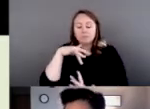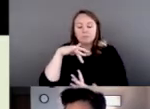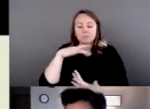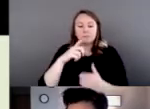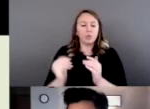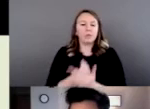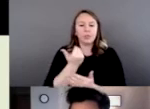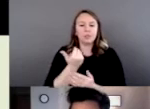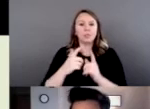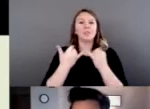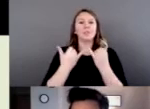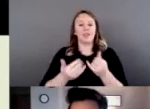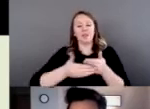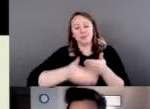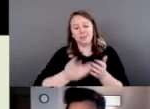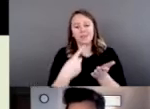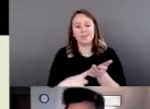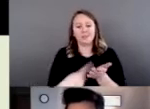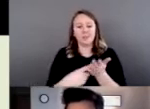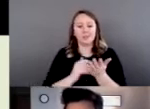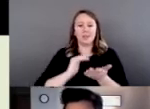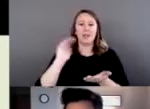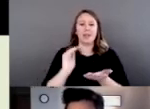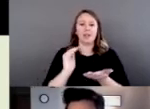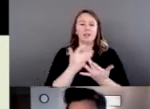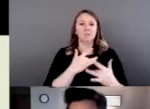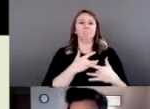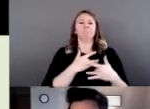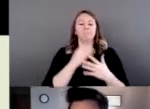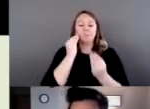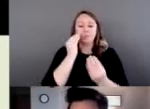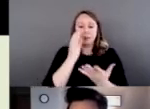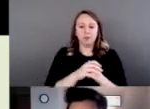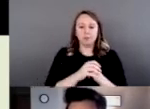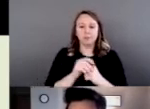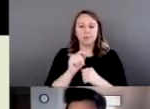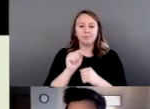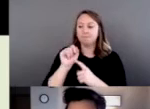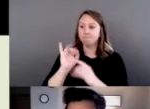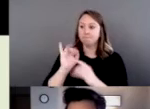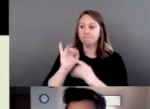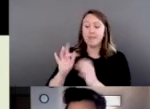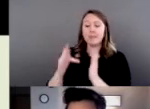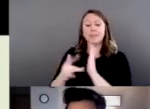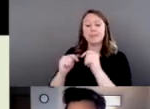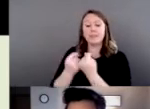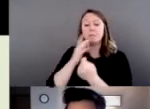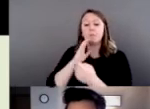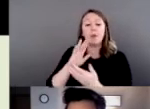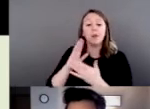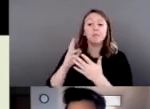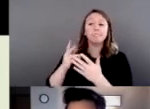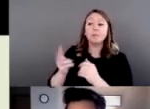such heavy stuff. Yeah, fantastic. Well, I'll have our tech team play a couple of songs, maybe one full song, and